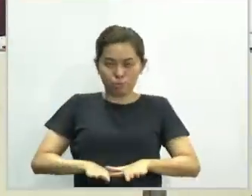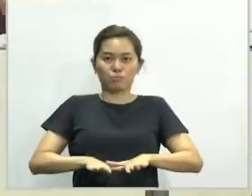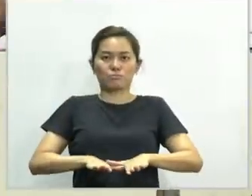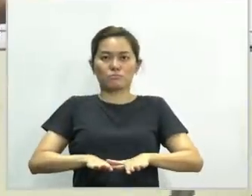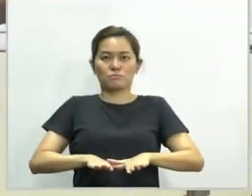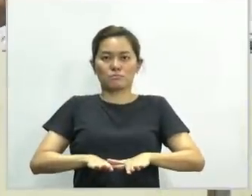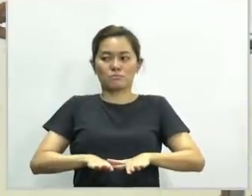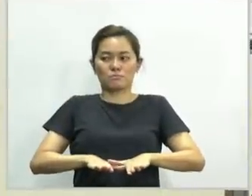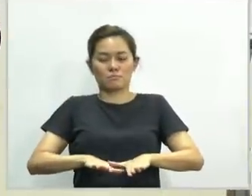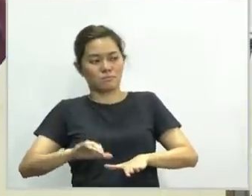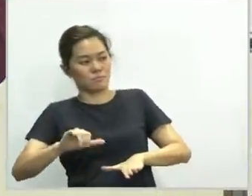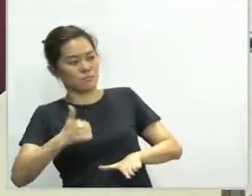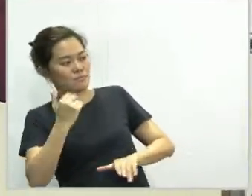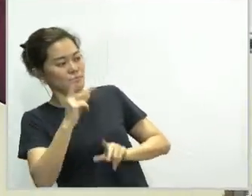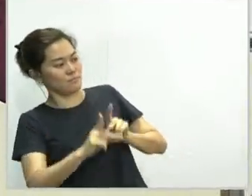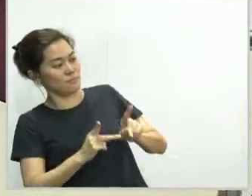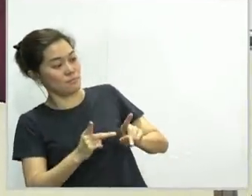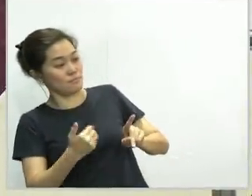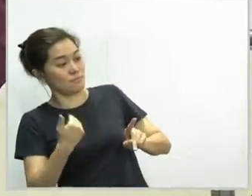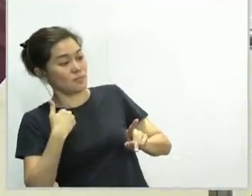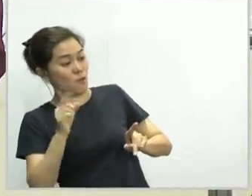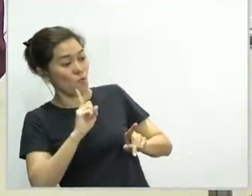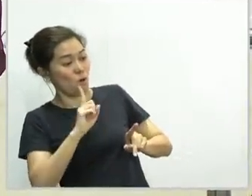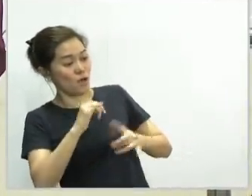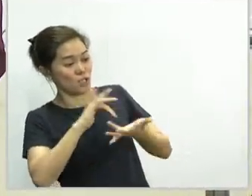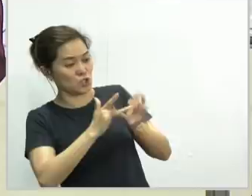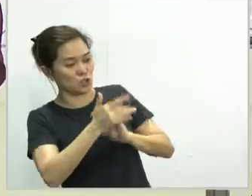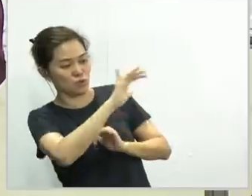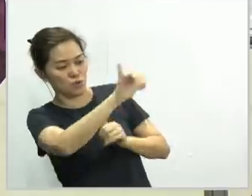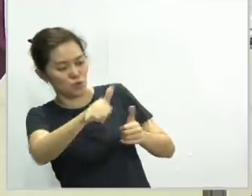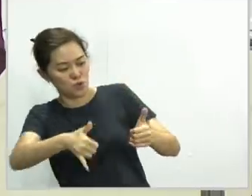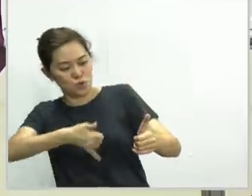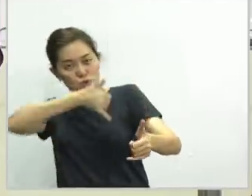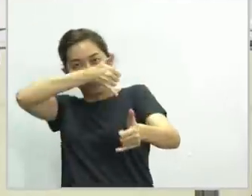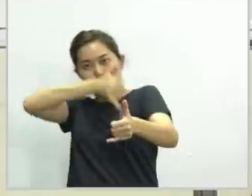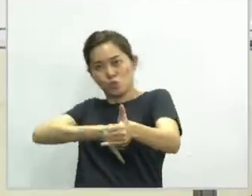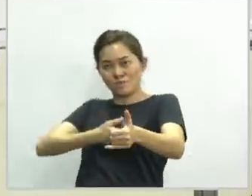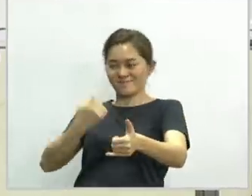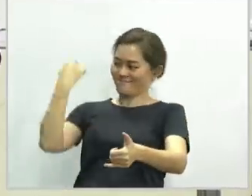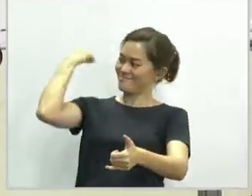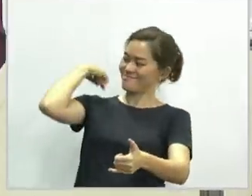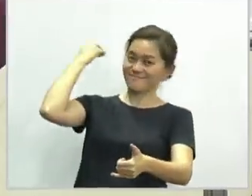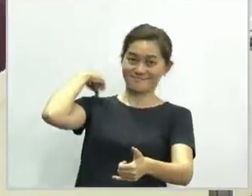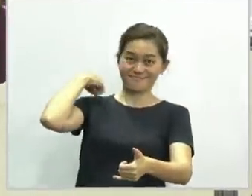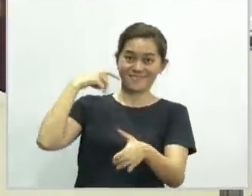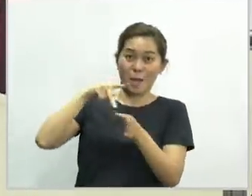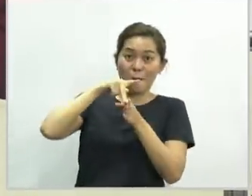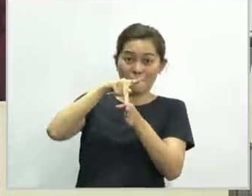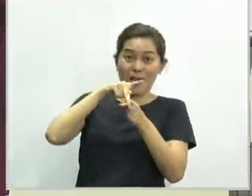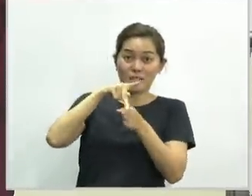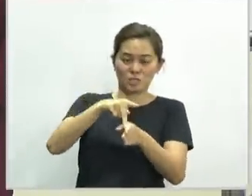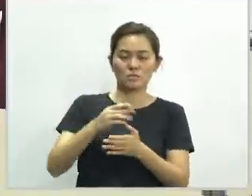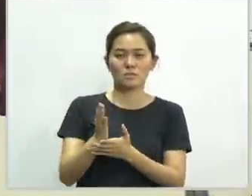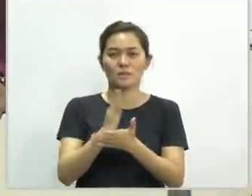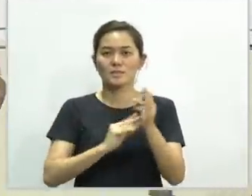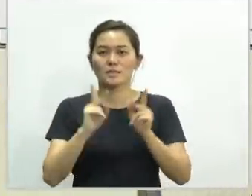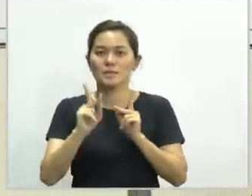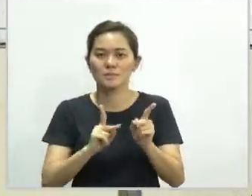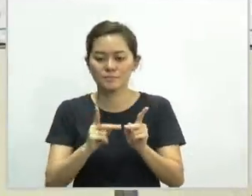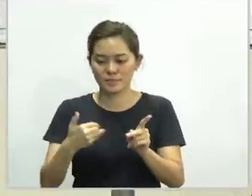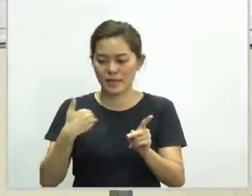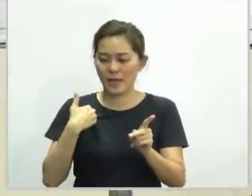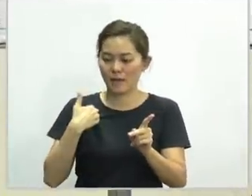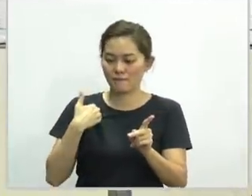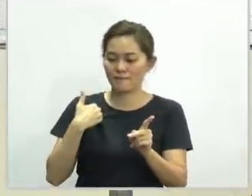Other people have got him on the back seat, a bit of a passenger. Some people have got him